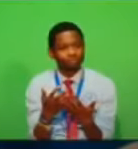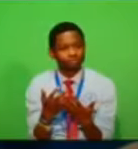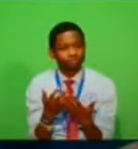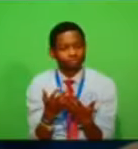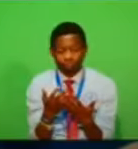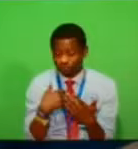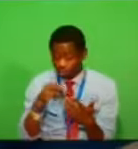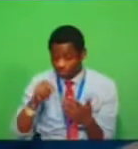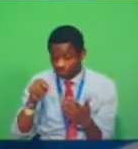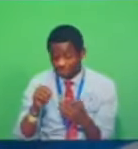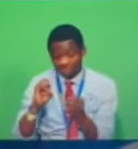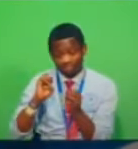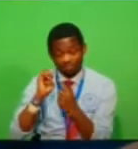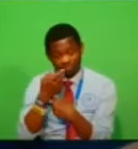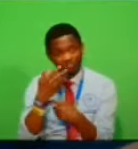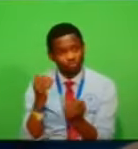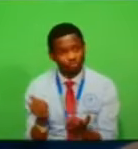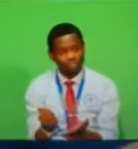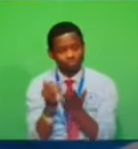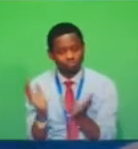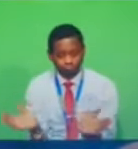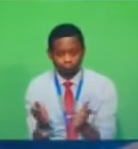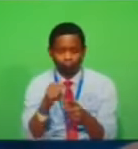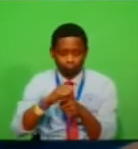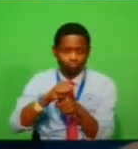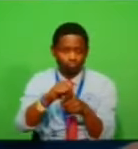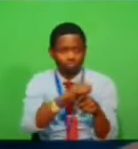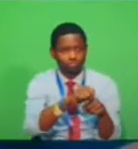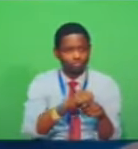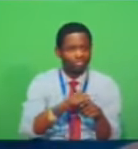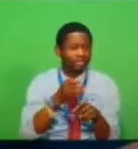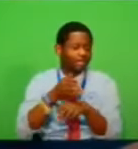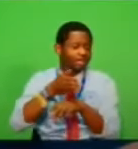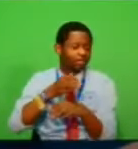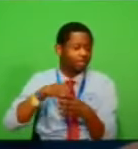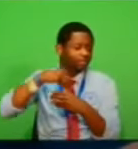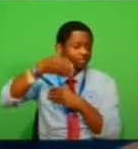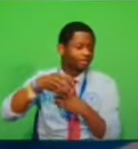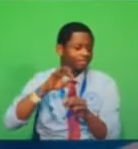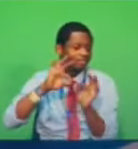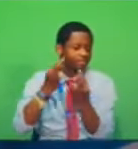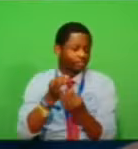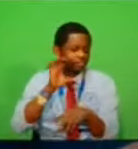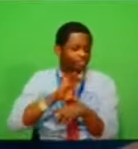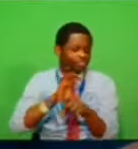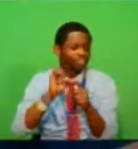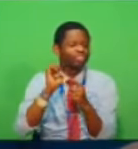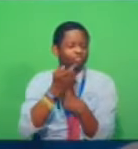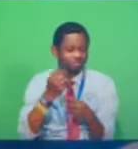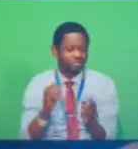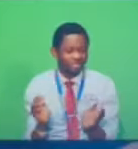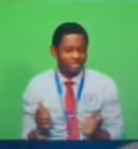an environment to bring you up. So outside the family upbringing, the church environment was my